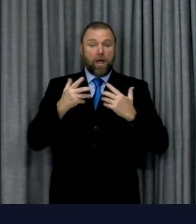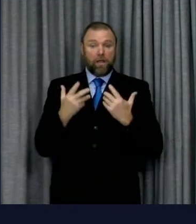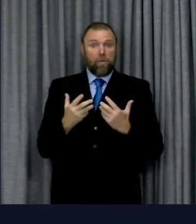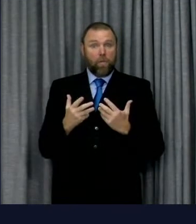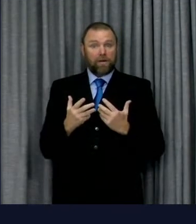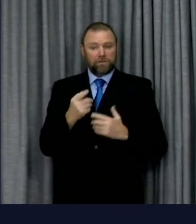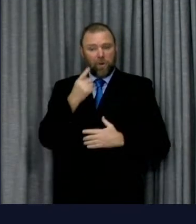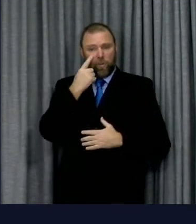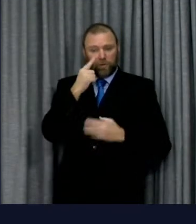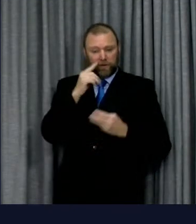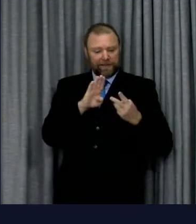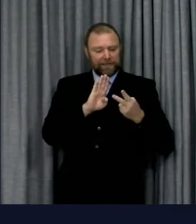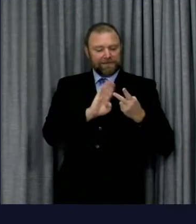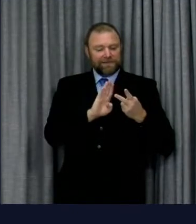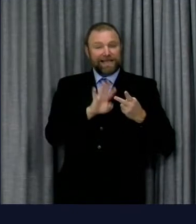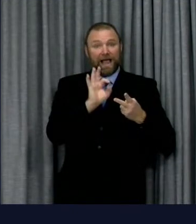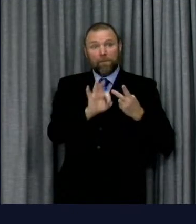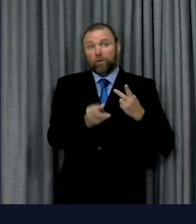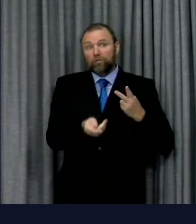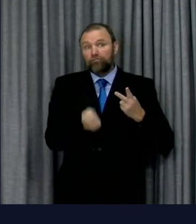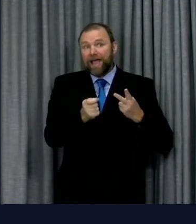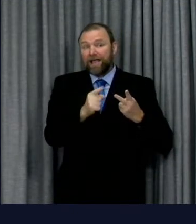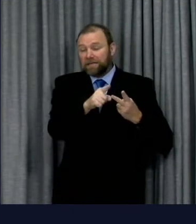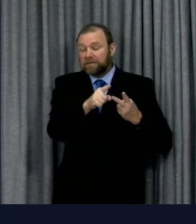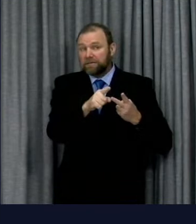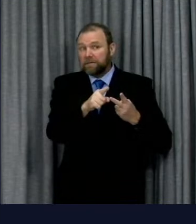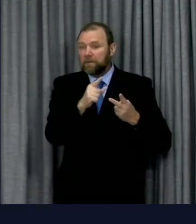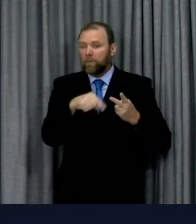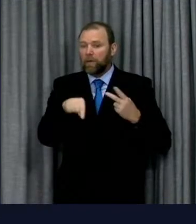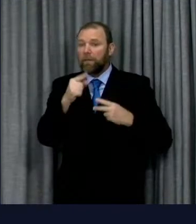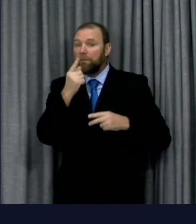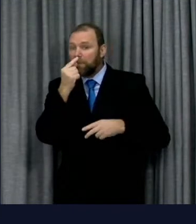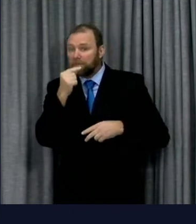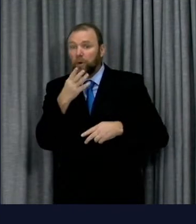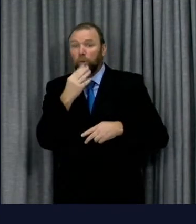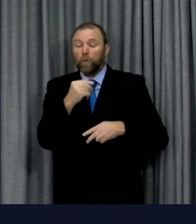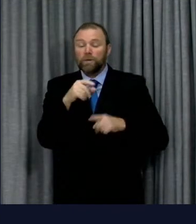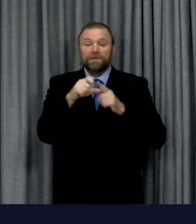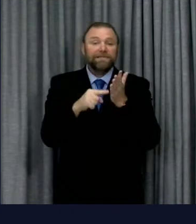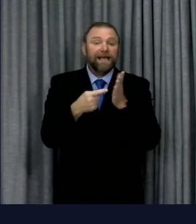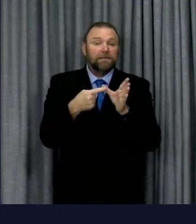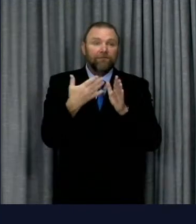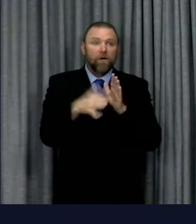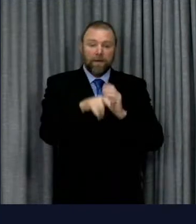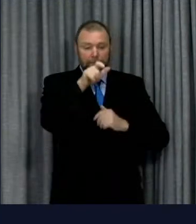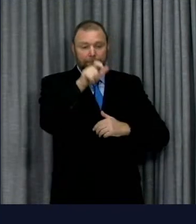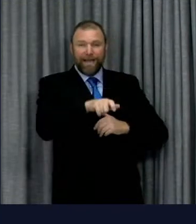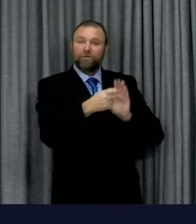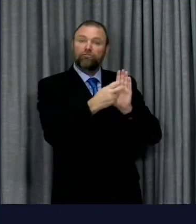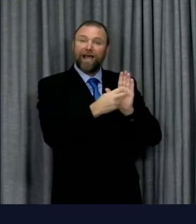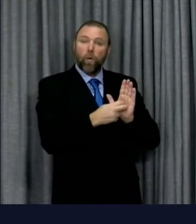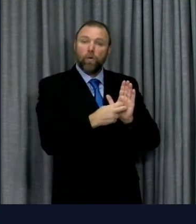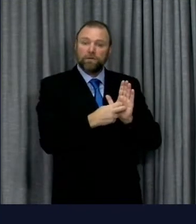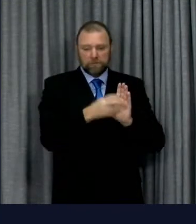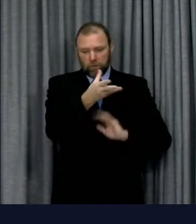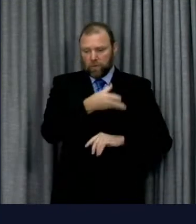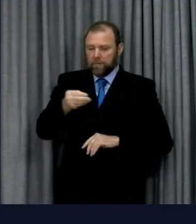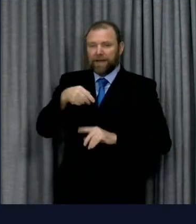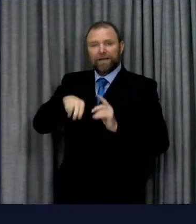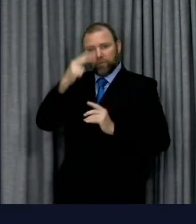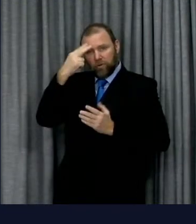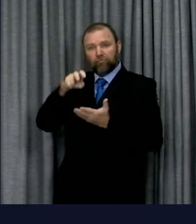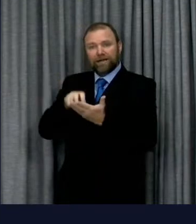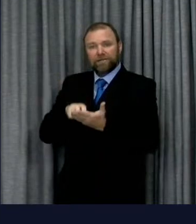the second point you raised, which is whether it is possible to use data in the patient record to be able to populate that register.